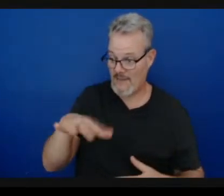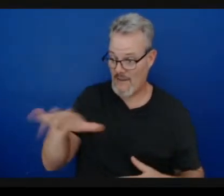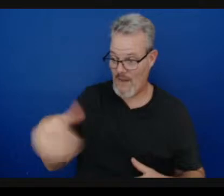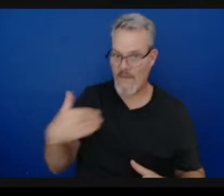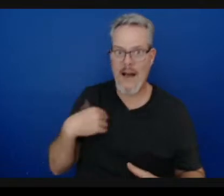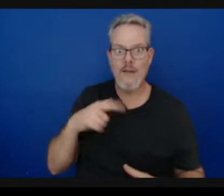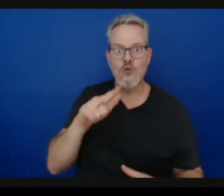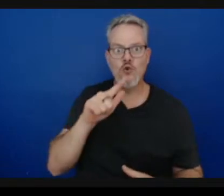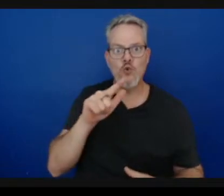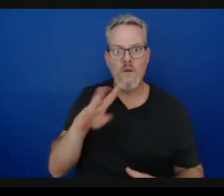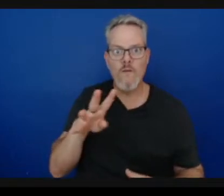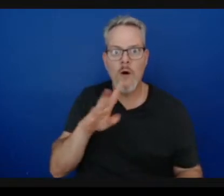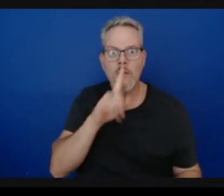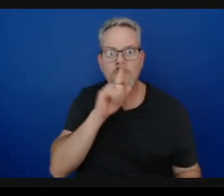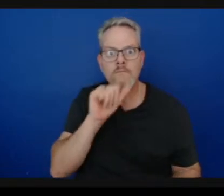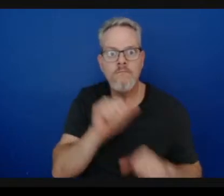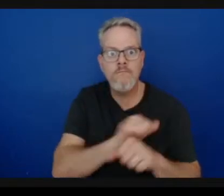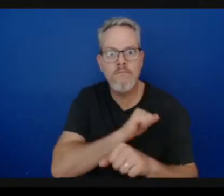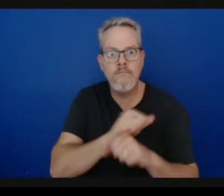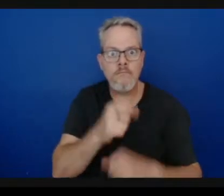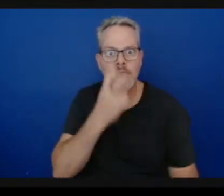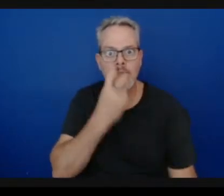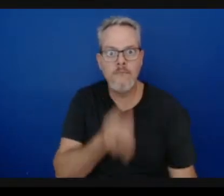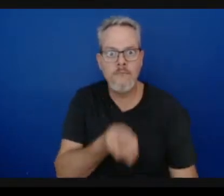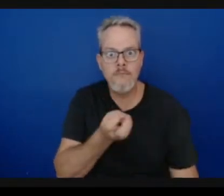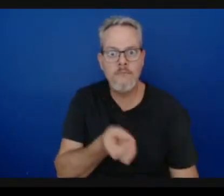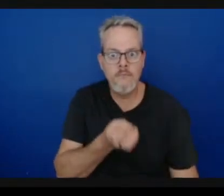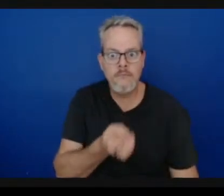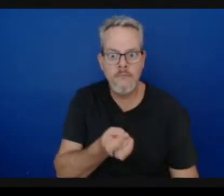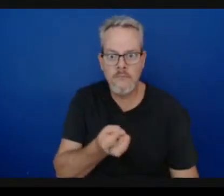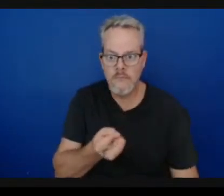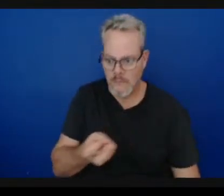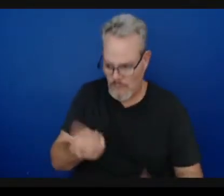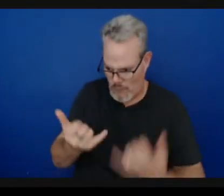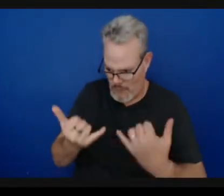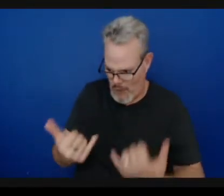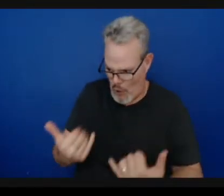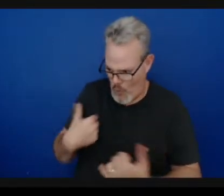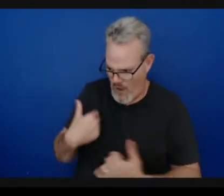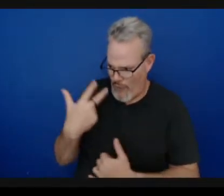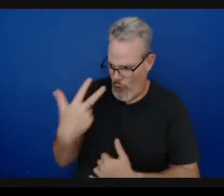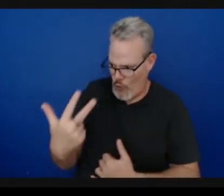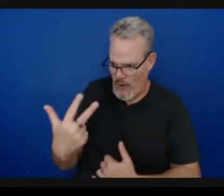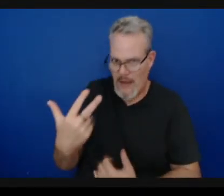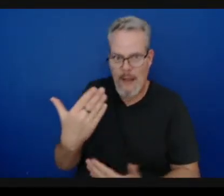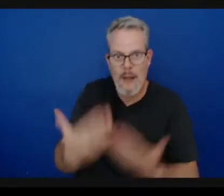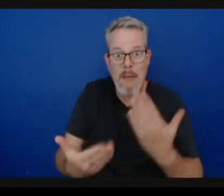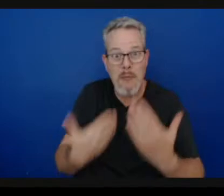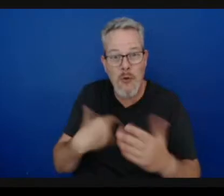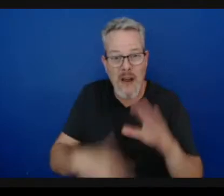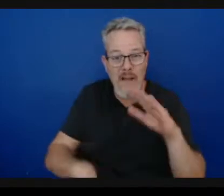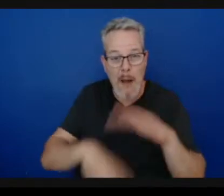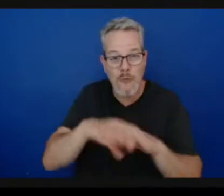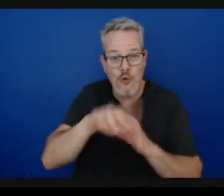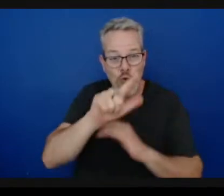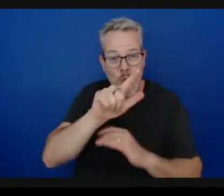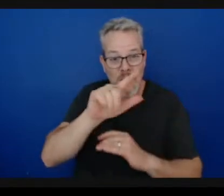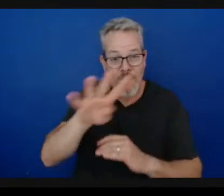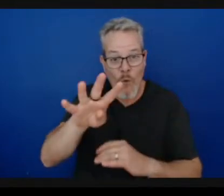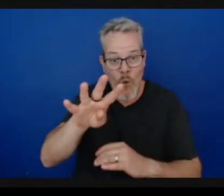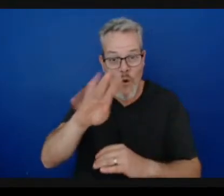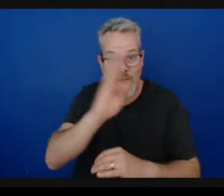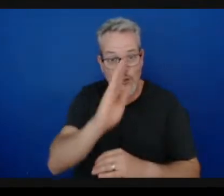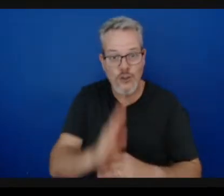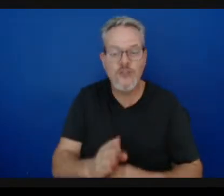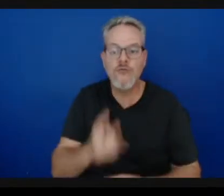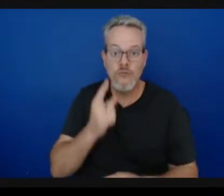their mind was blown type of thing. Like, we're on 3 or 4, where there could be 24 of these things? Yes, and they'll get worse.